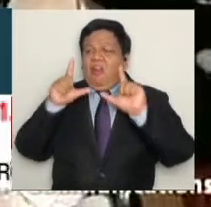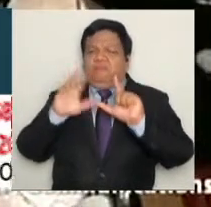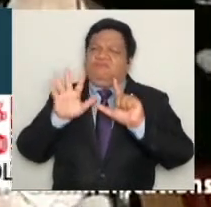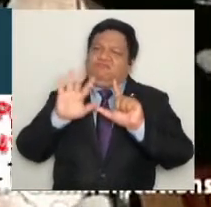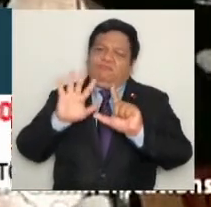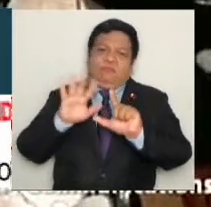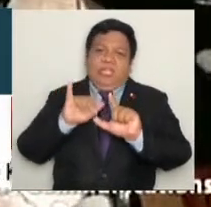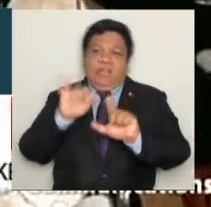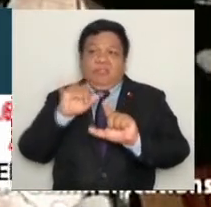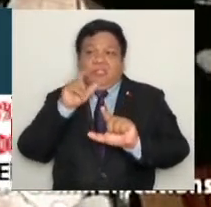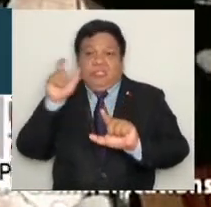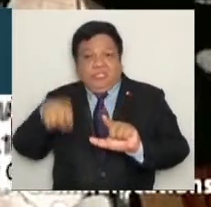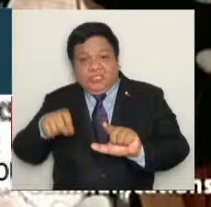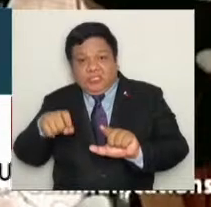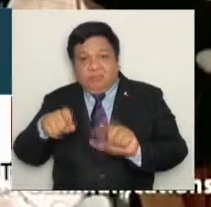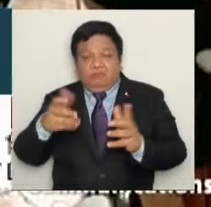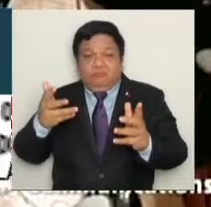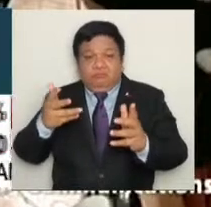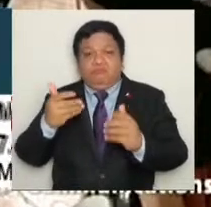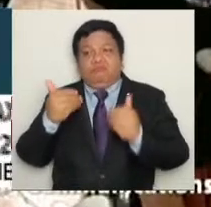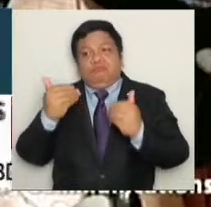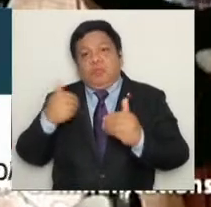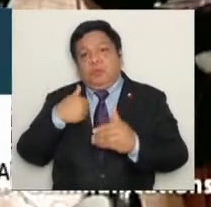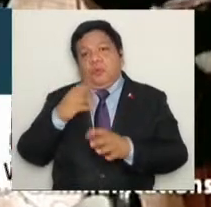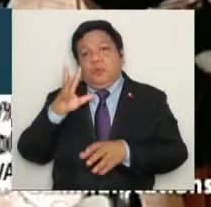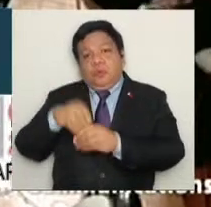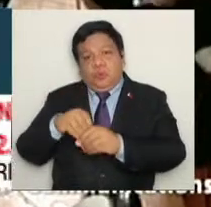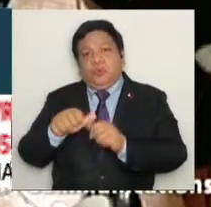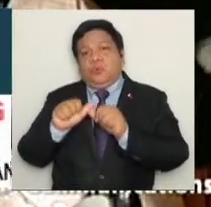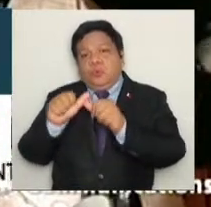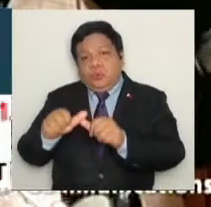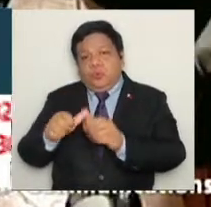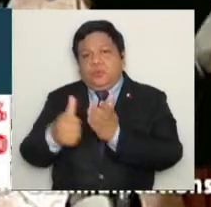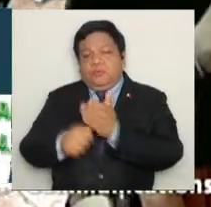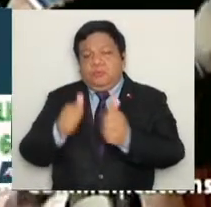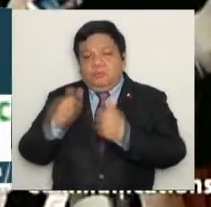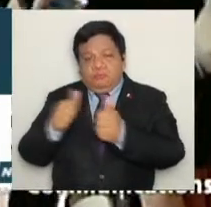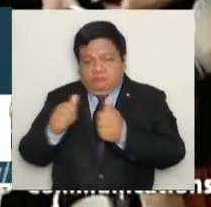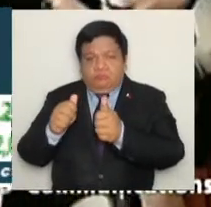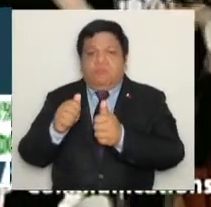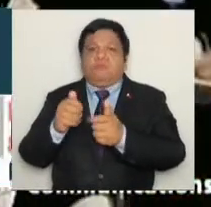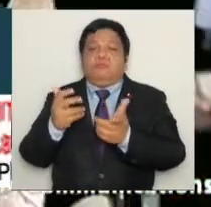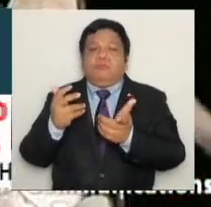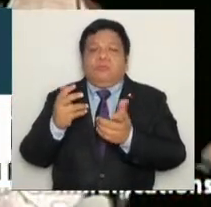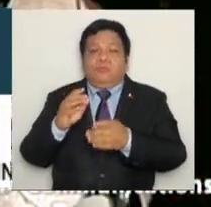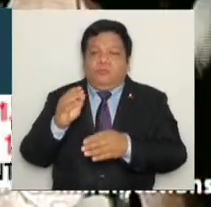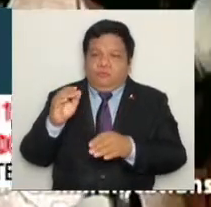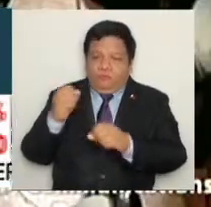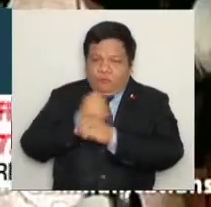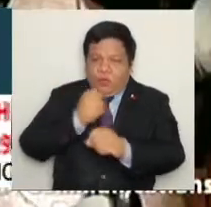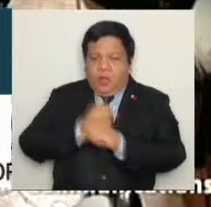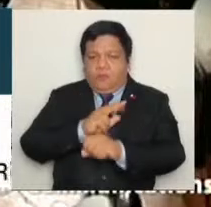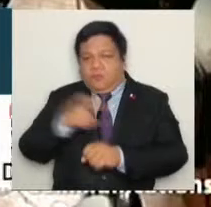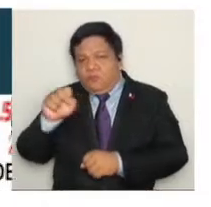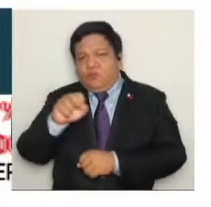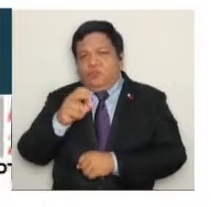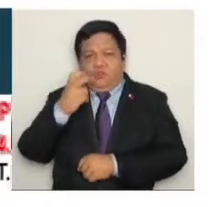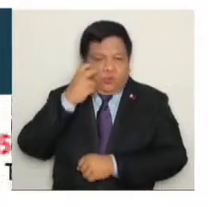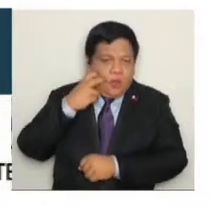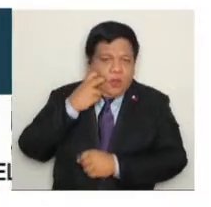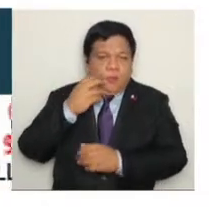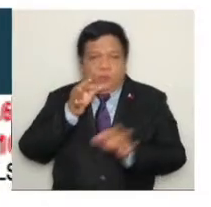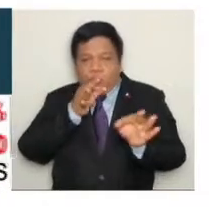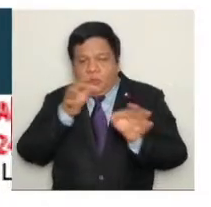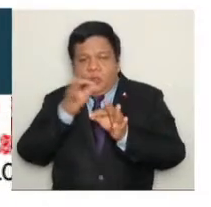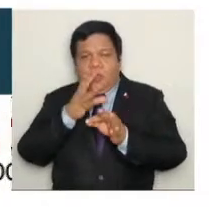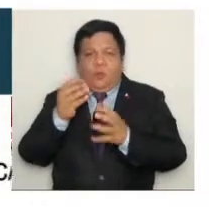people's mandate again to continue what he has been doing, his crusade against crime, his crusade against drugs, and his crusade for peace